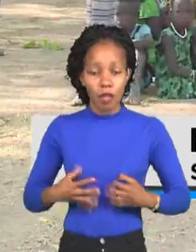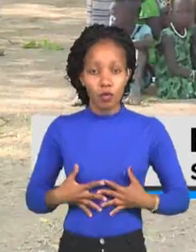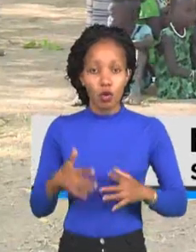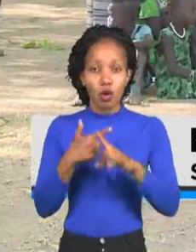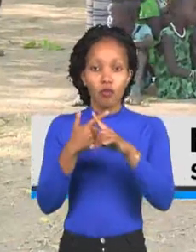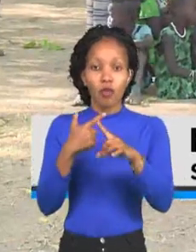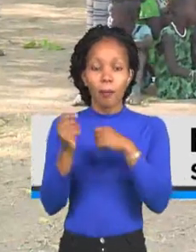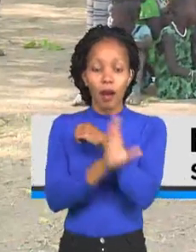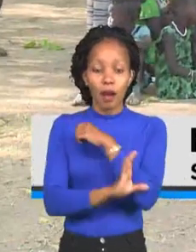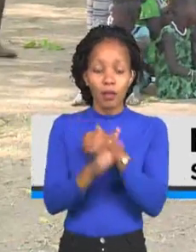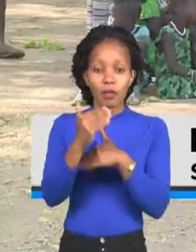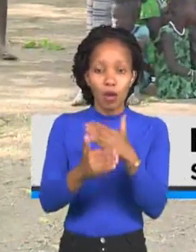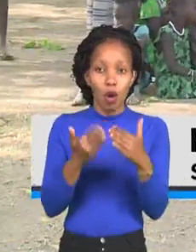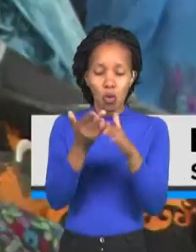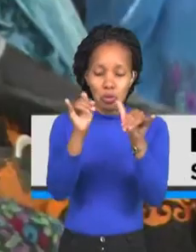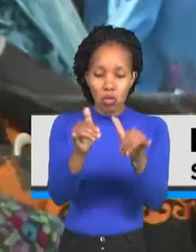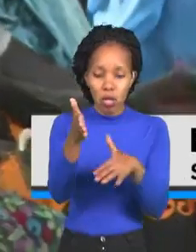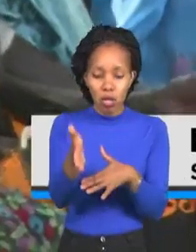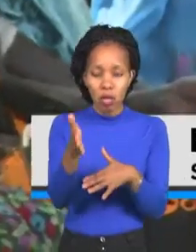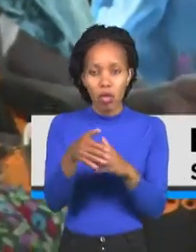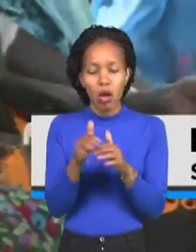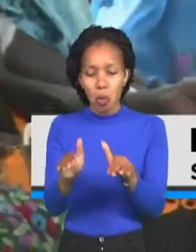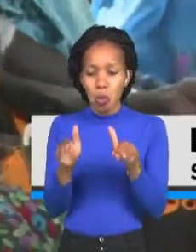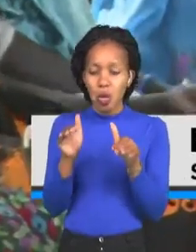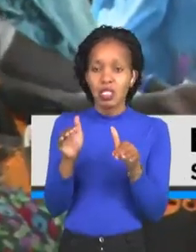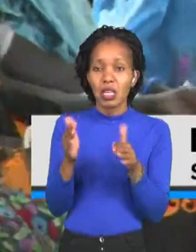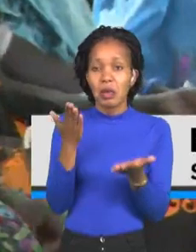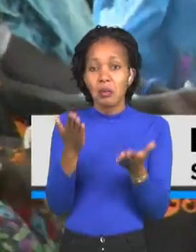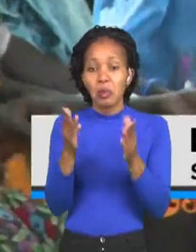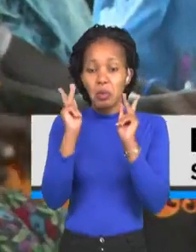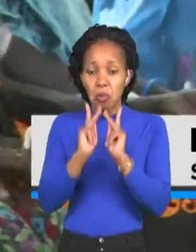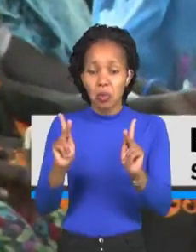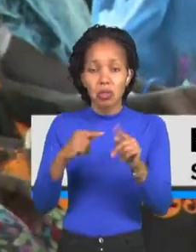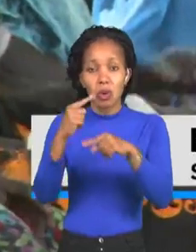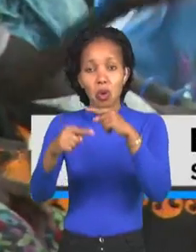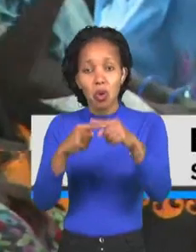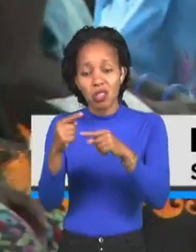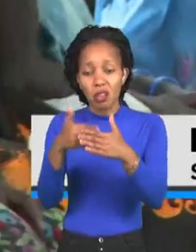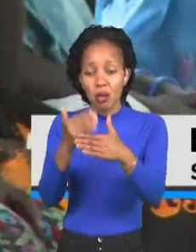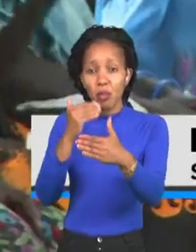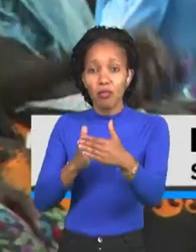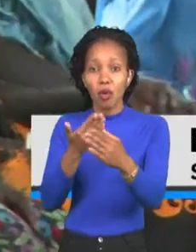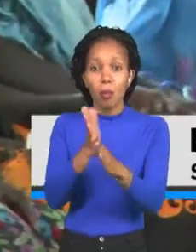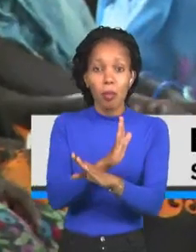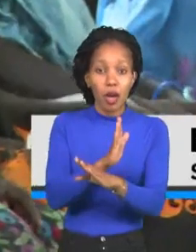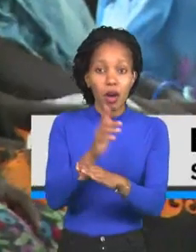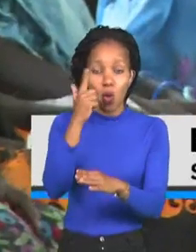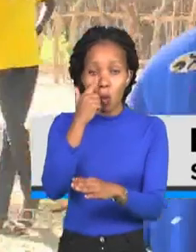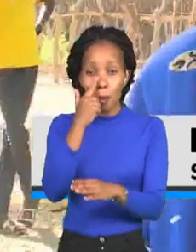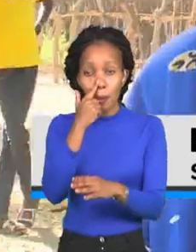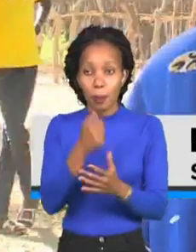across the country are staying here, waiting to see if the peace deal holds before returning to their homes.